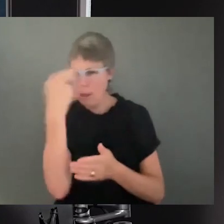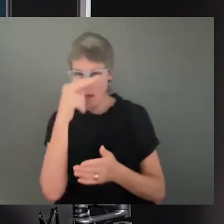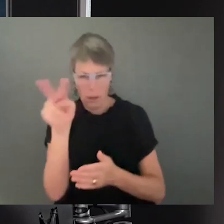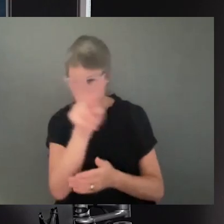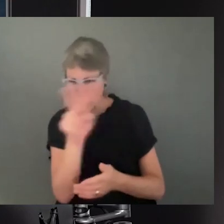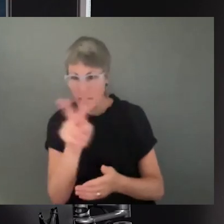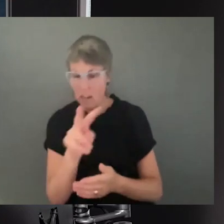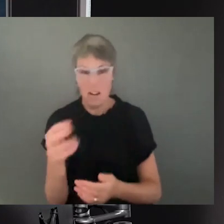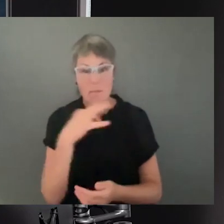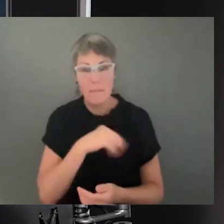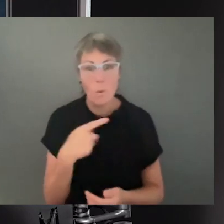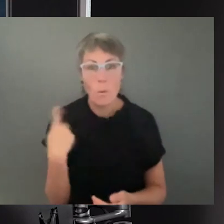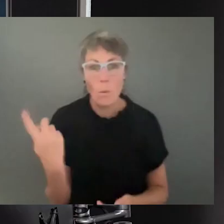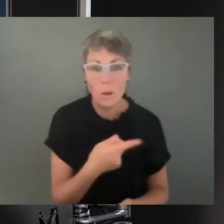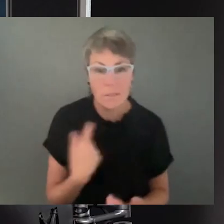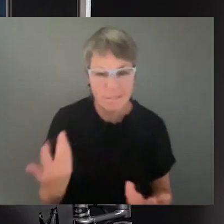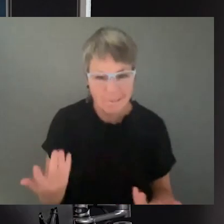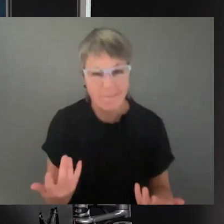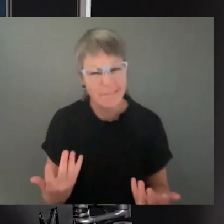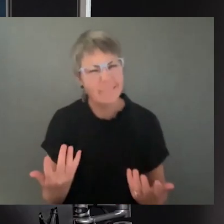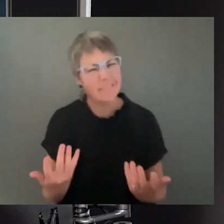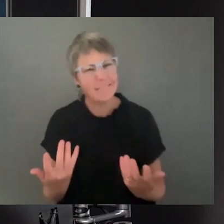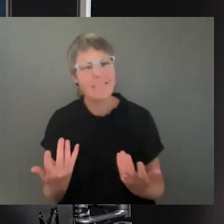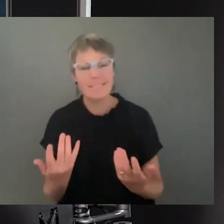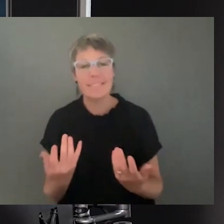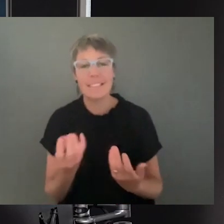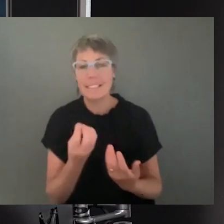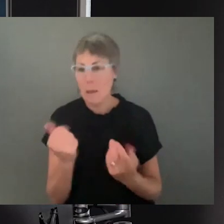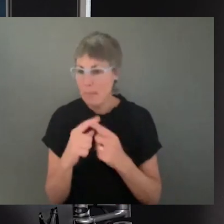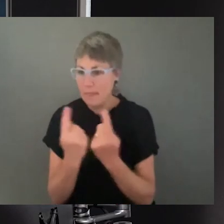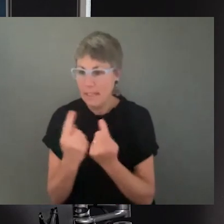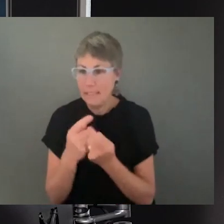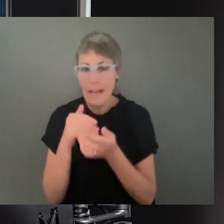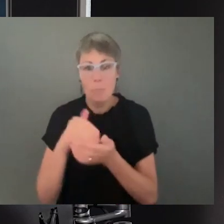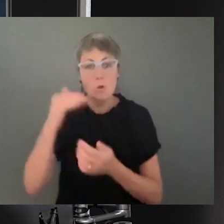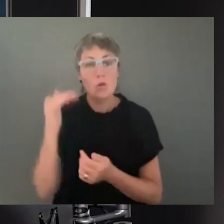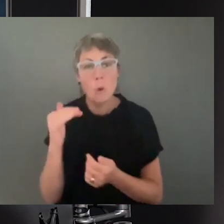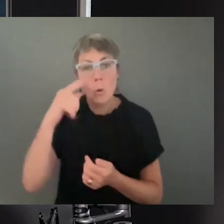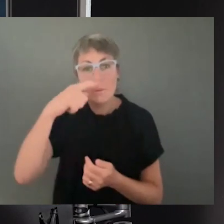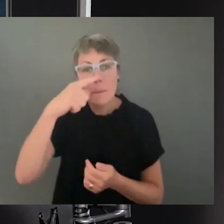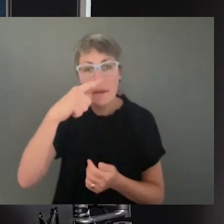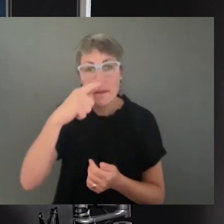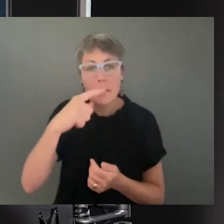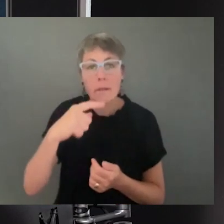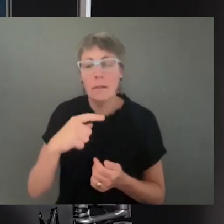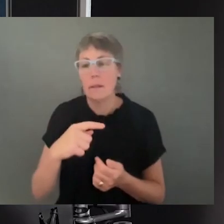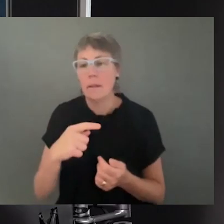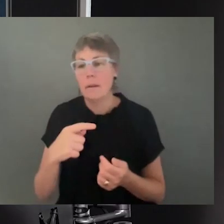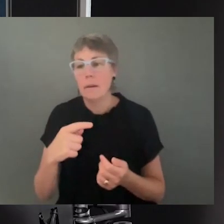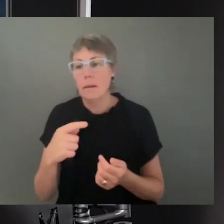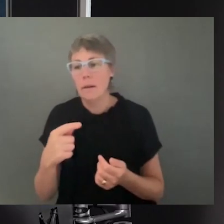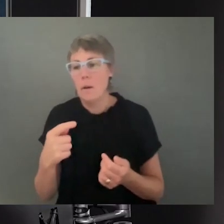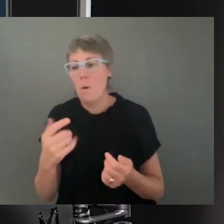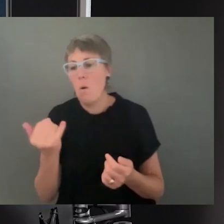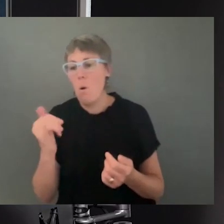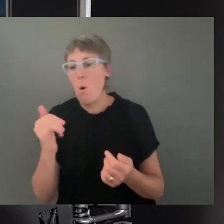us, the shorter of us, struggle with still, but they're very helpful in many situations, whether that be that you've got a trolley or a stroller,